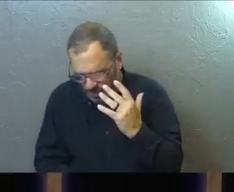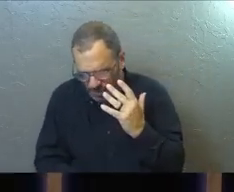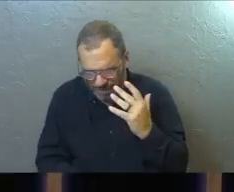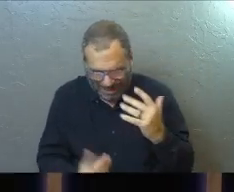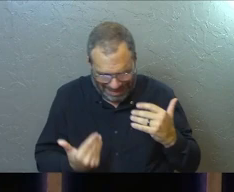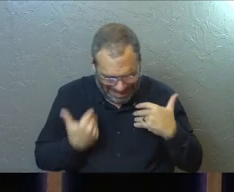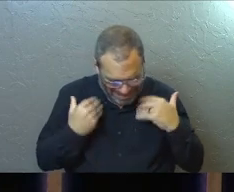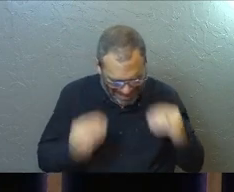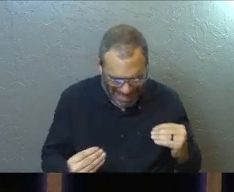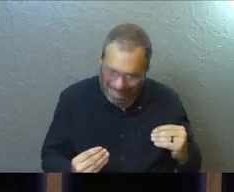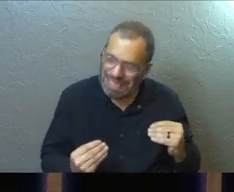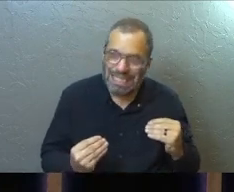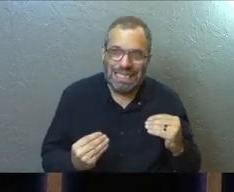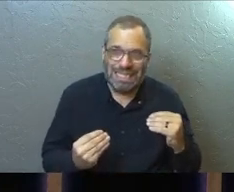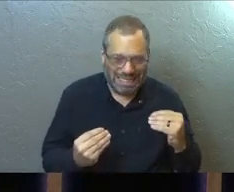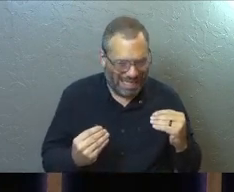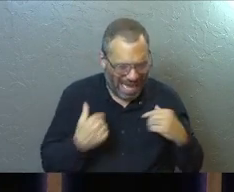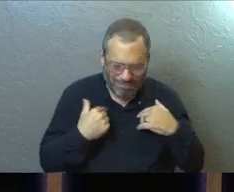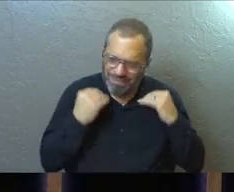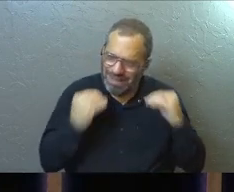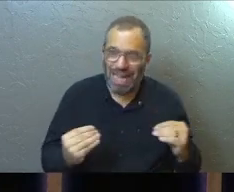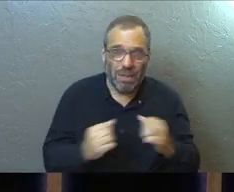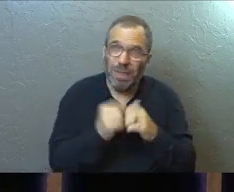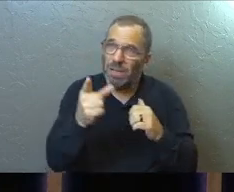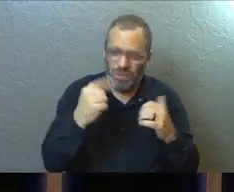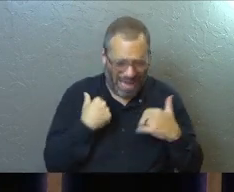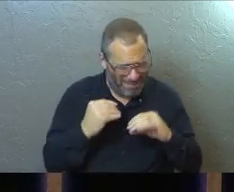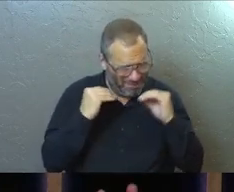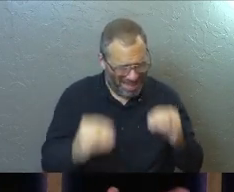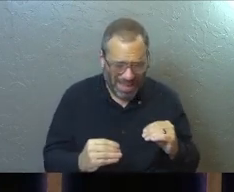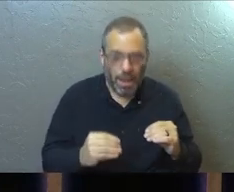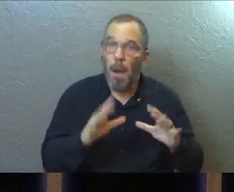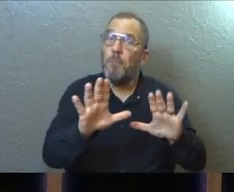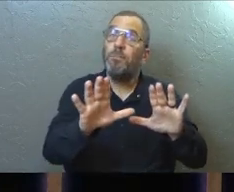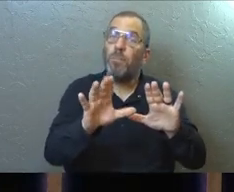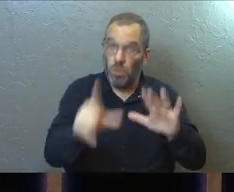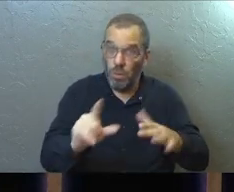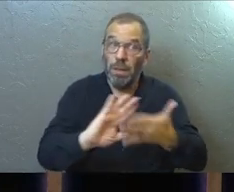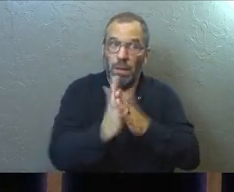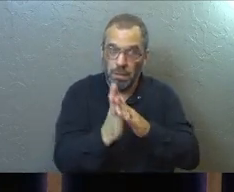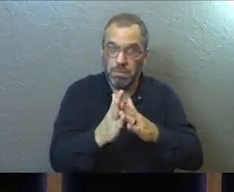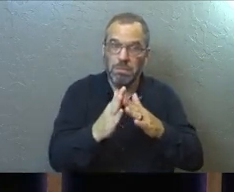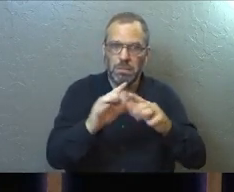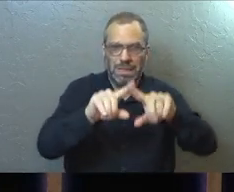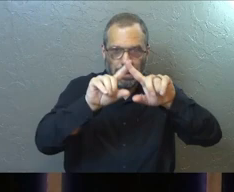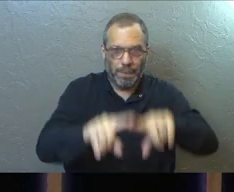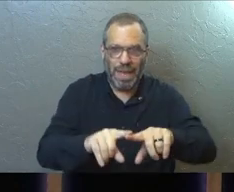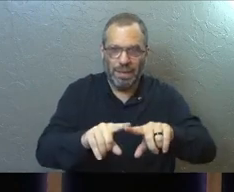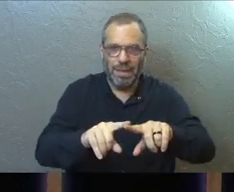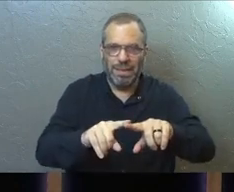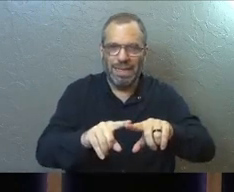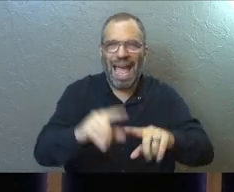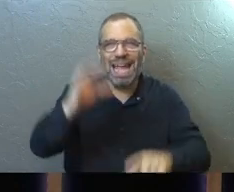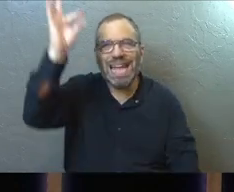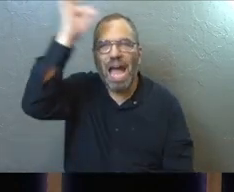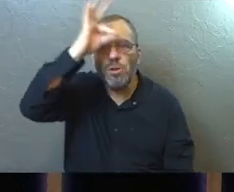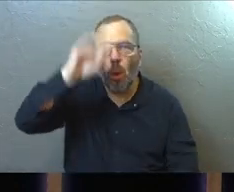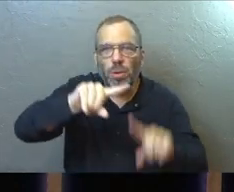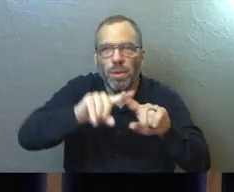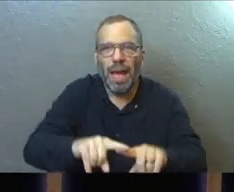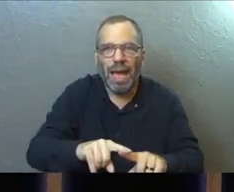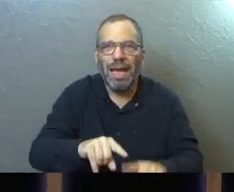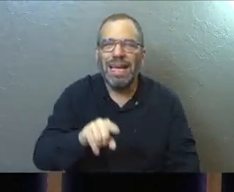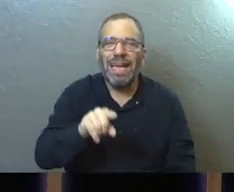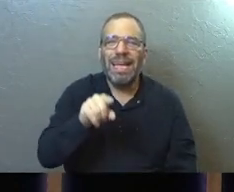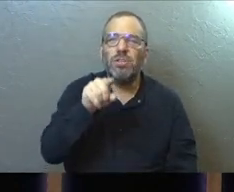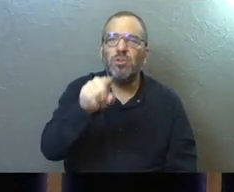I've got nothing without you, Jesus. Because you can be dependent and not know you're dependent. It's the